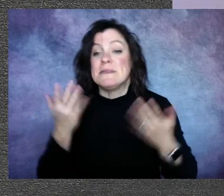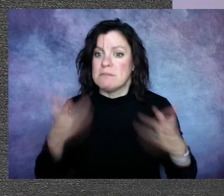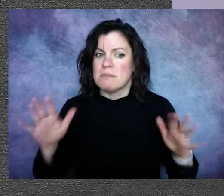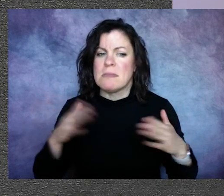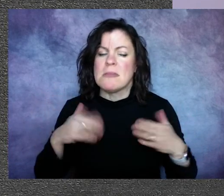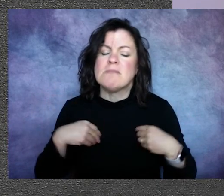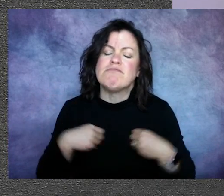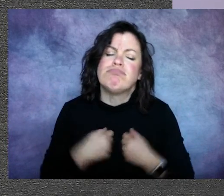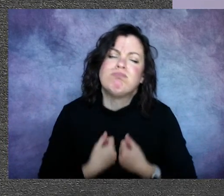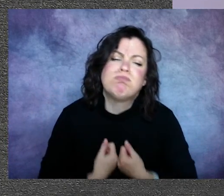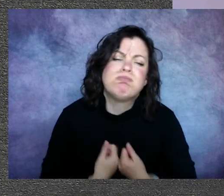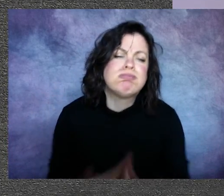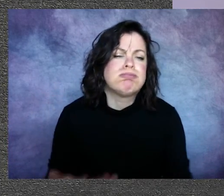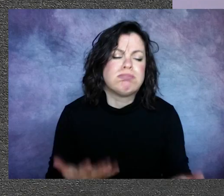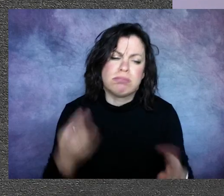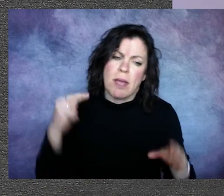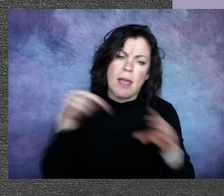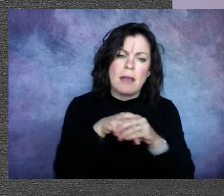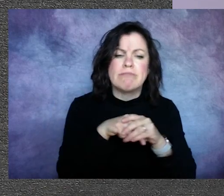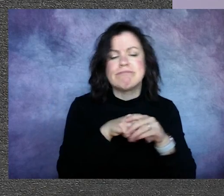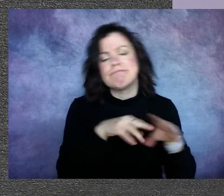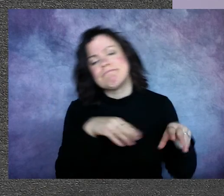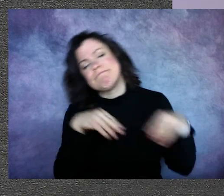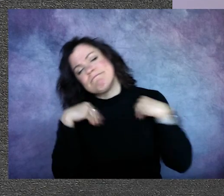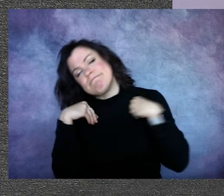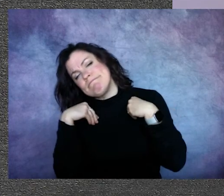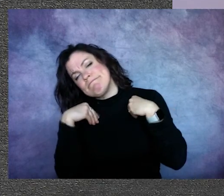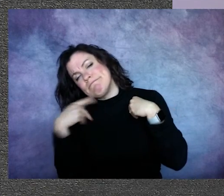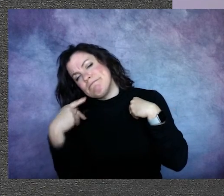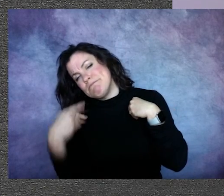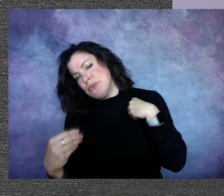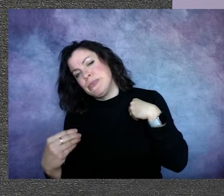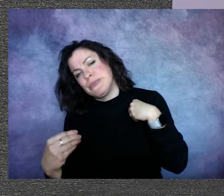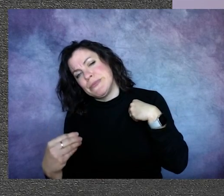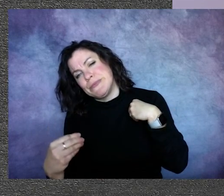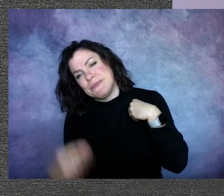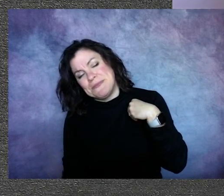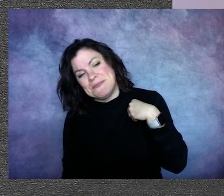He crawled into bed and fell asleep at once.